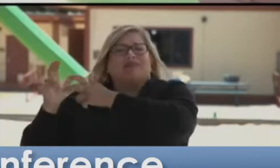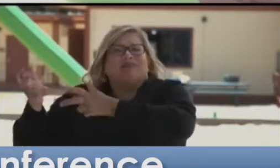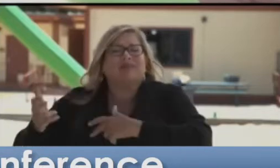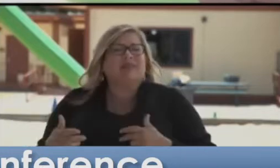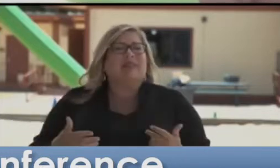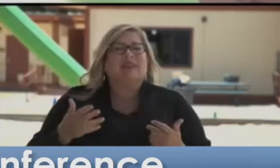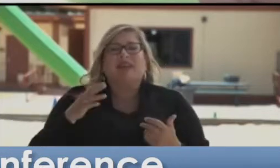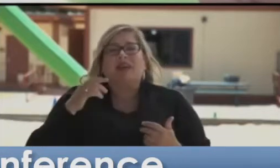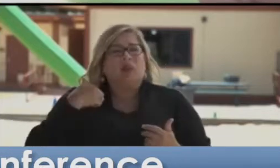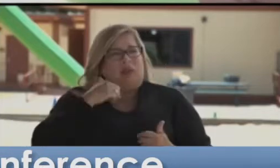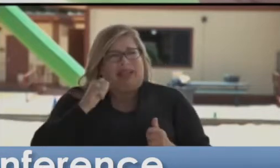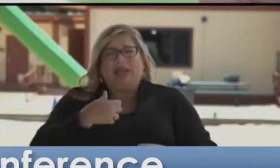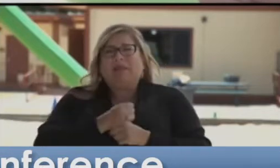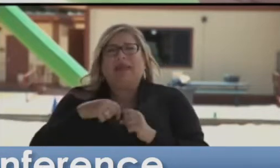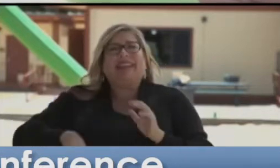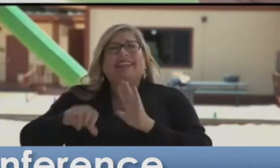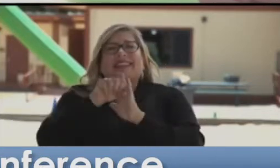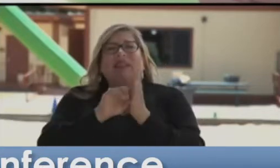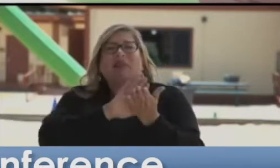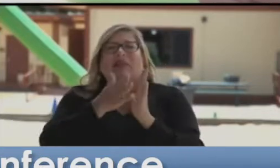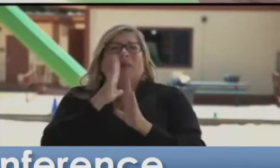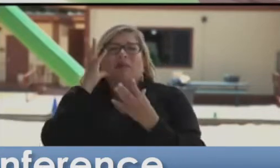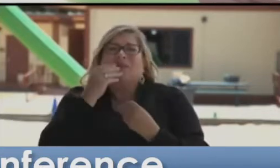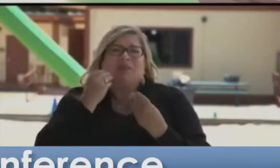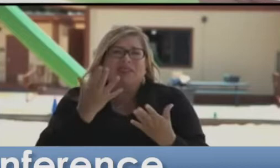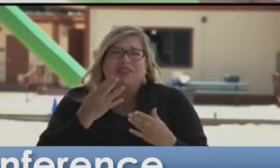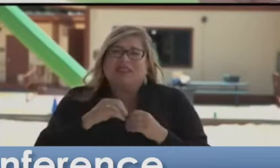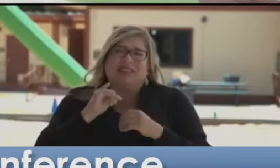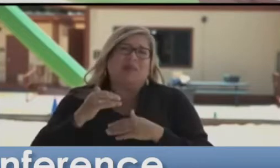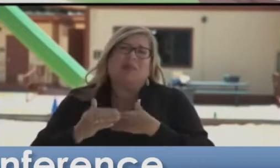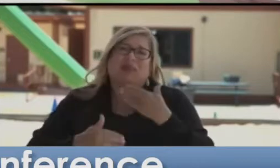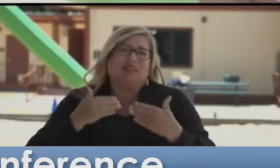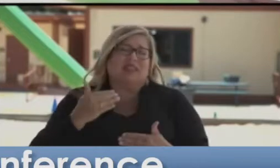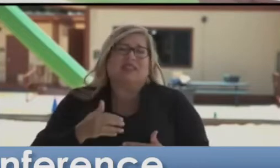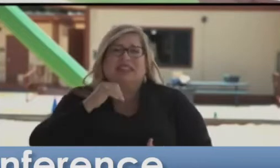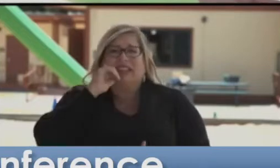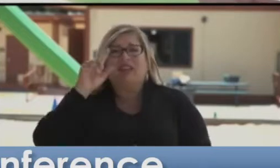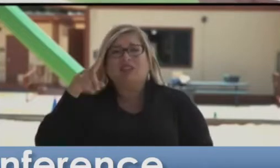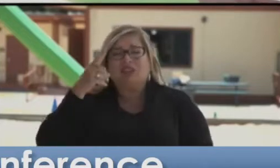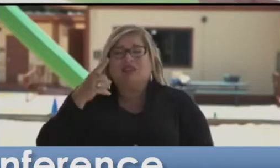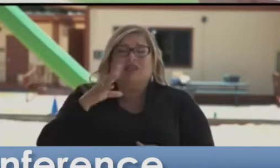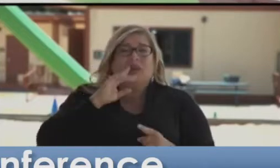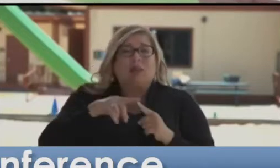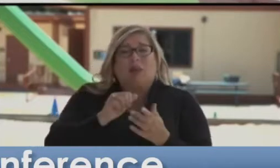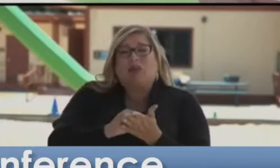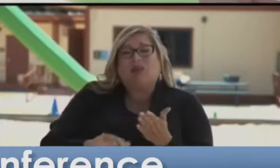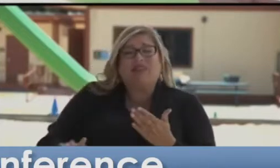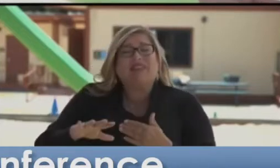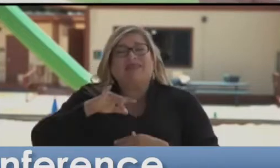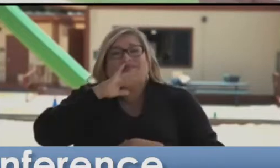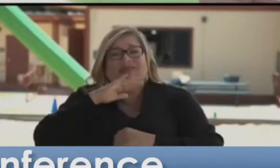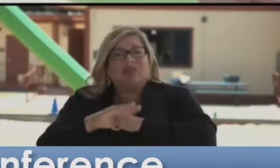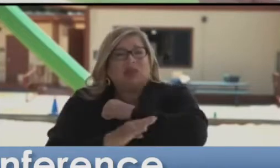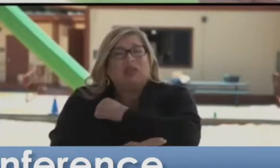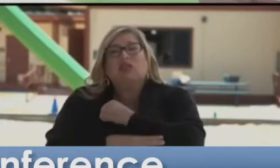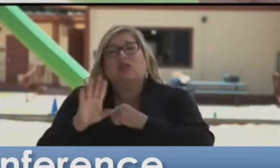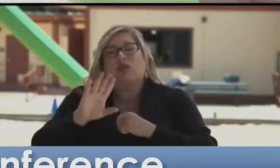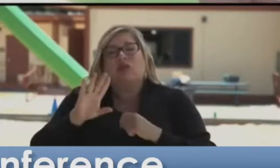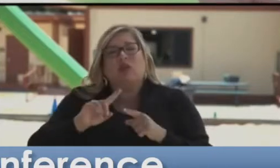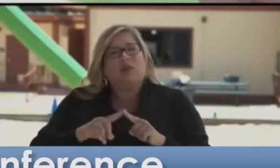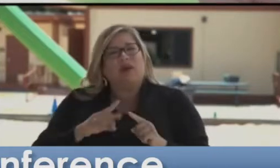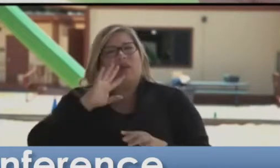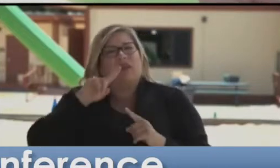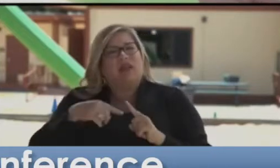and that we can beautify this state as well in the process. It's not just about removing litter, it's about bringing back a sense of pride